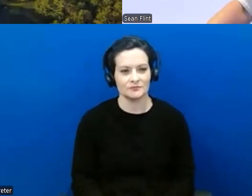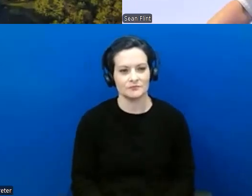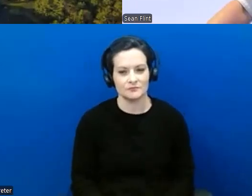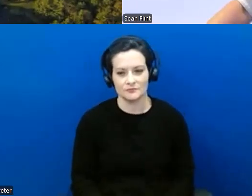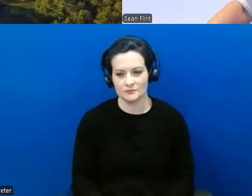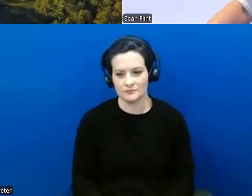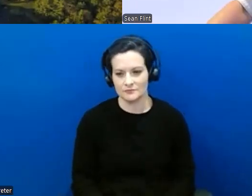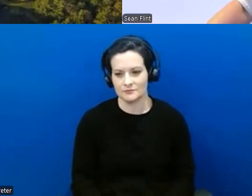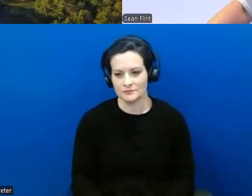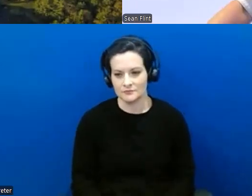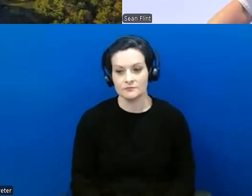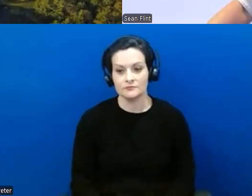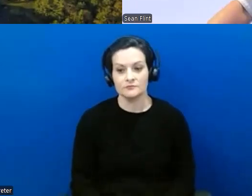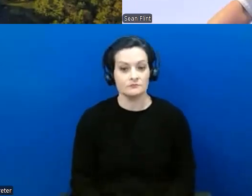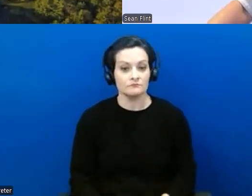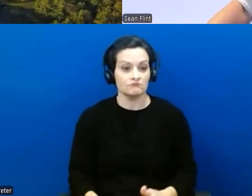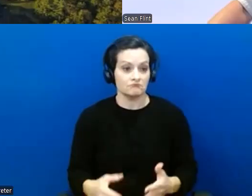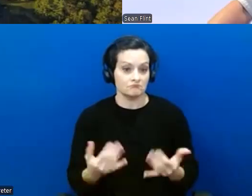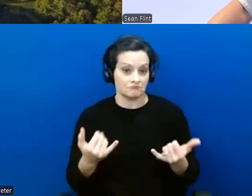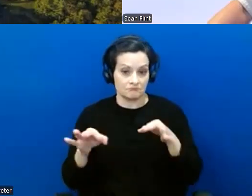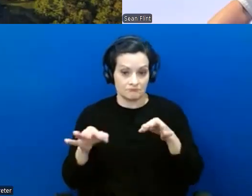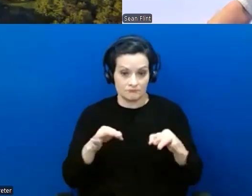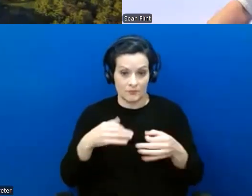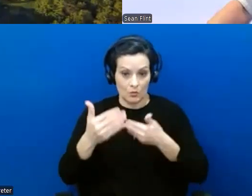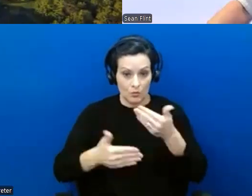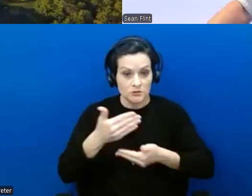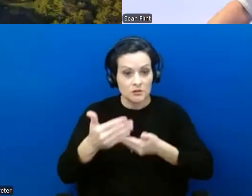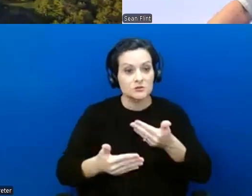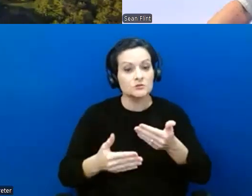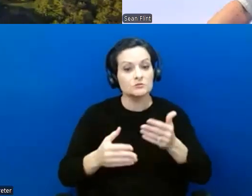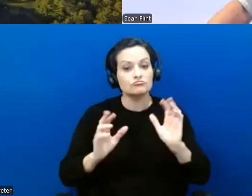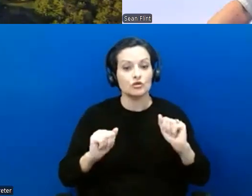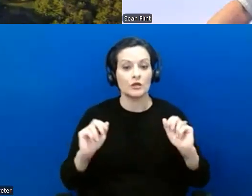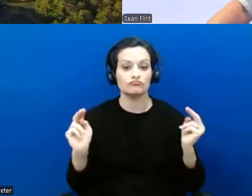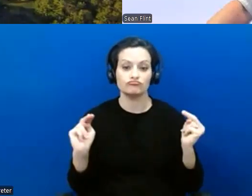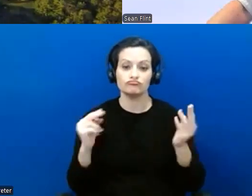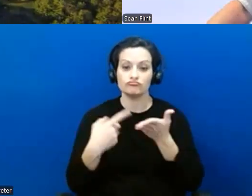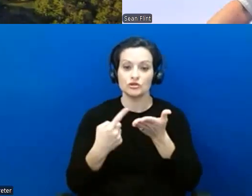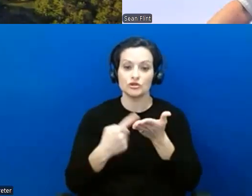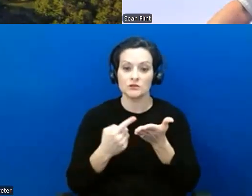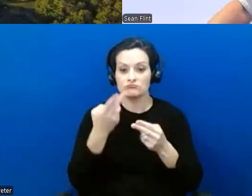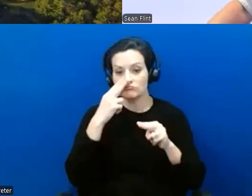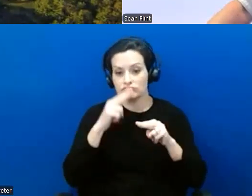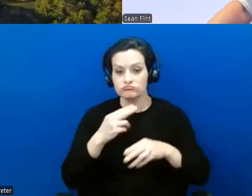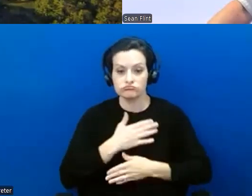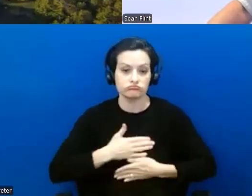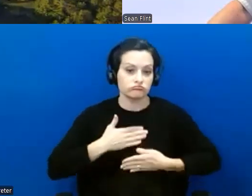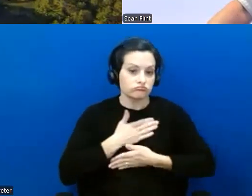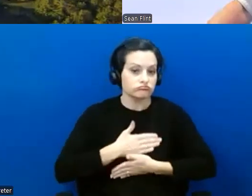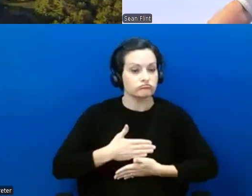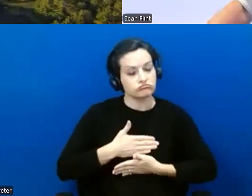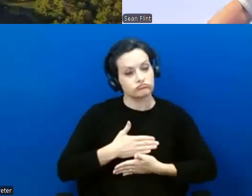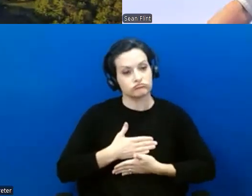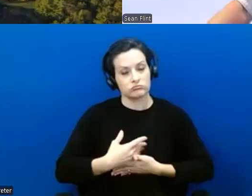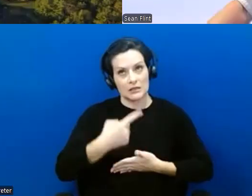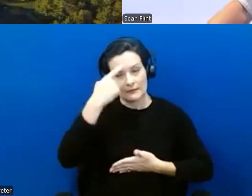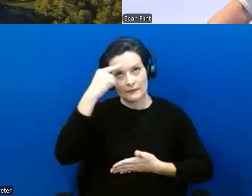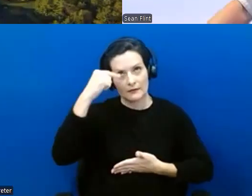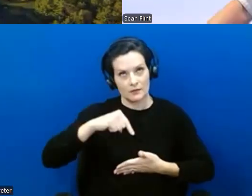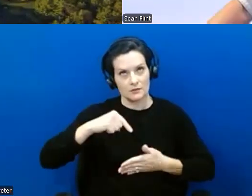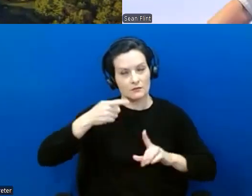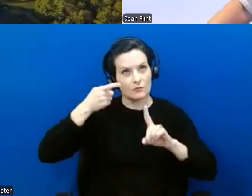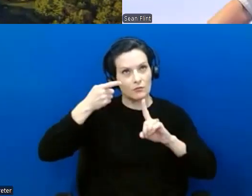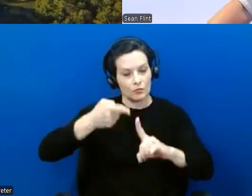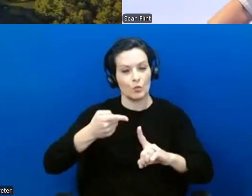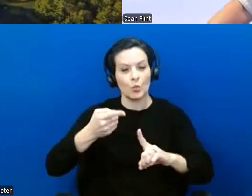this process where you can objectively talk about recreation and think about it in this context of like, we know that